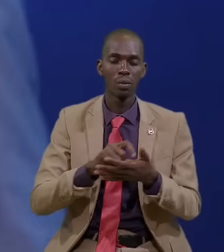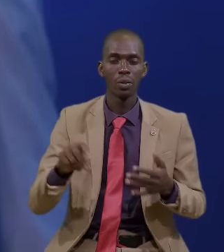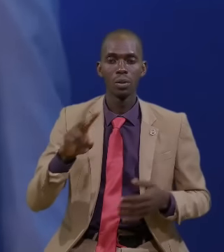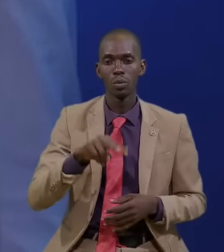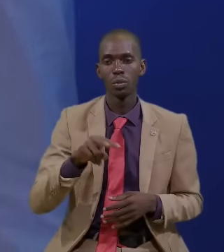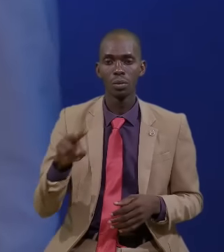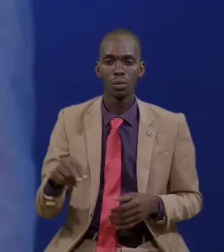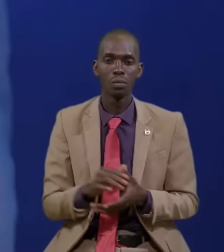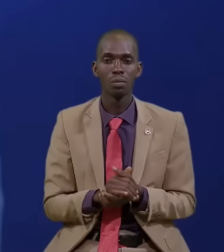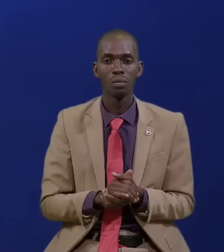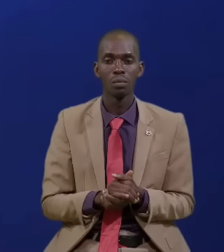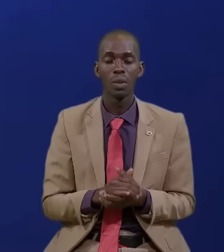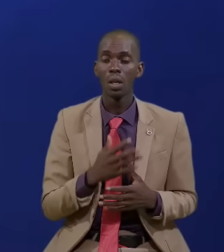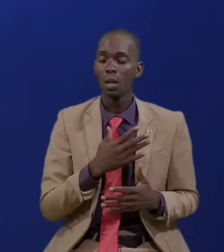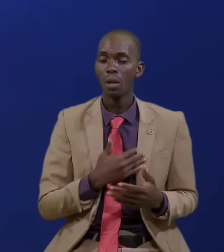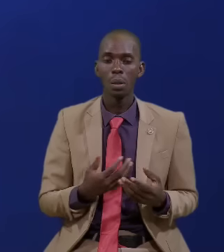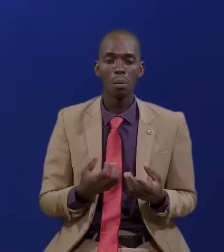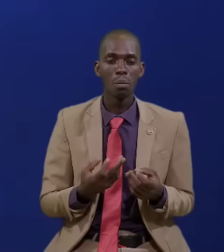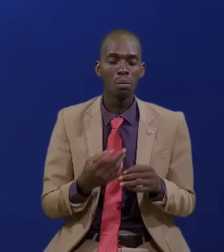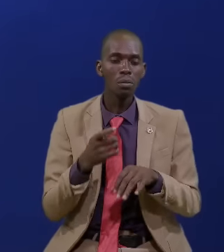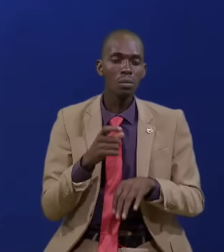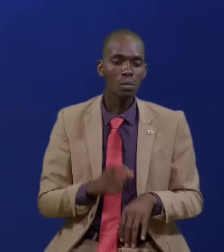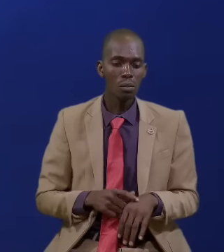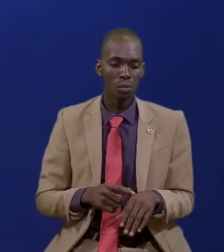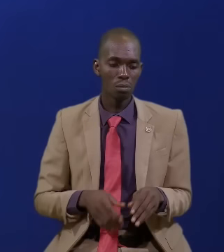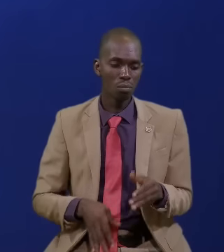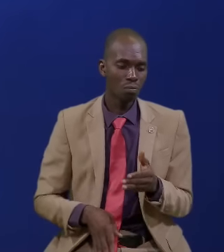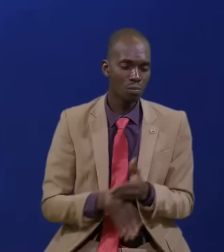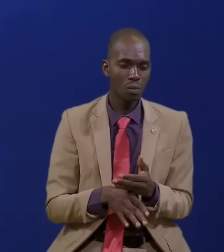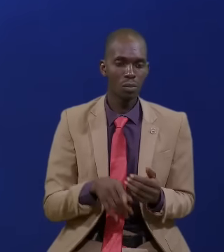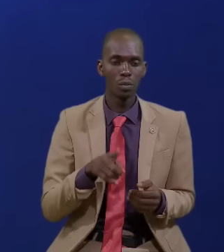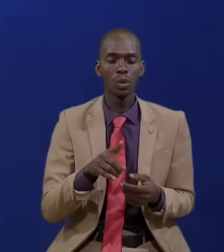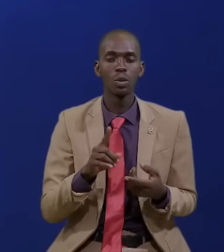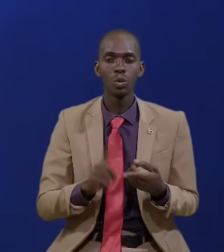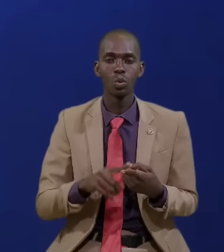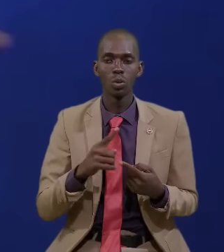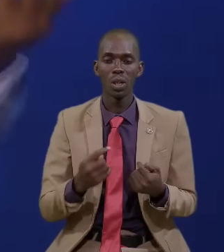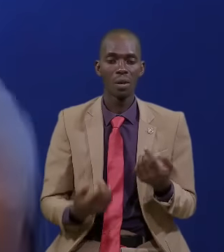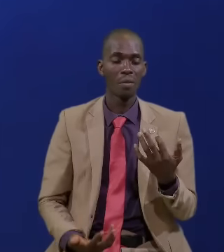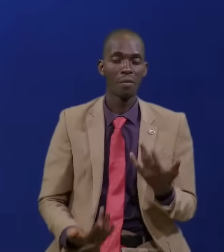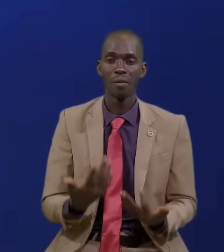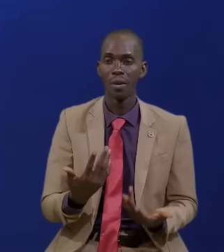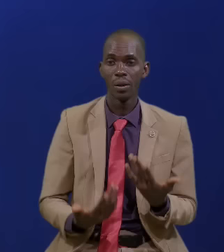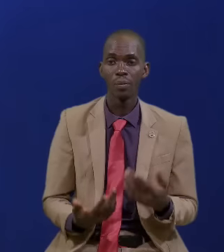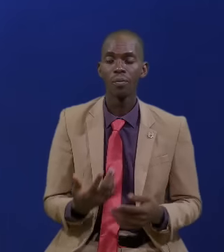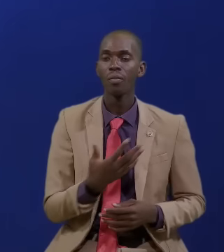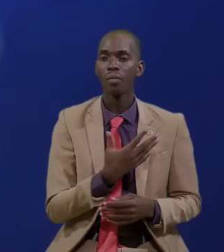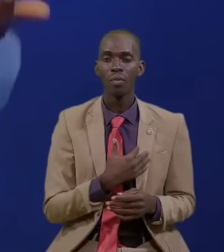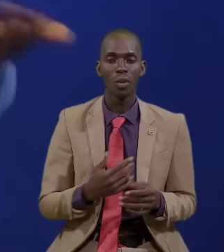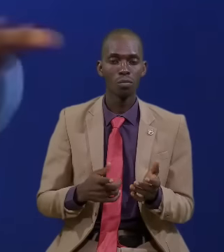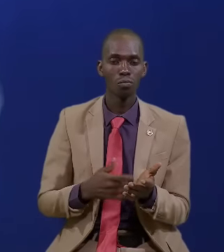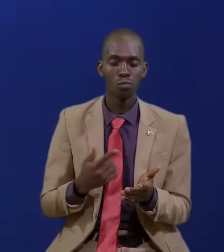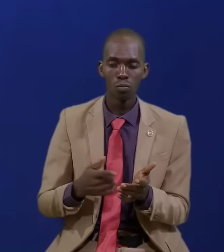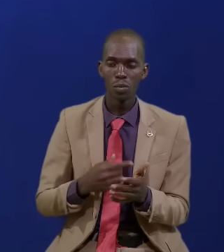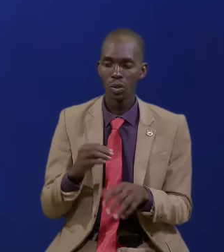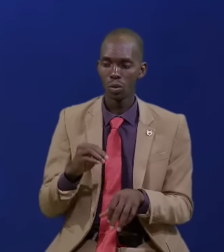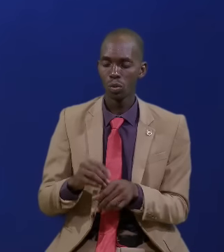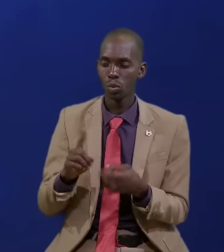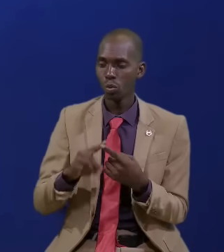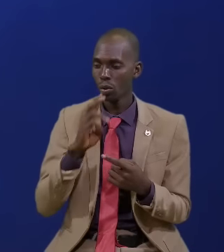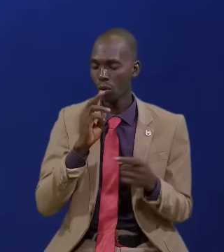and oftentimes it cast him into the fire and into the waters to